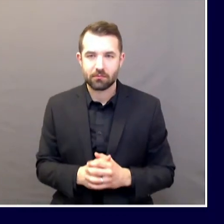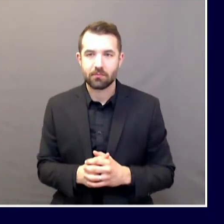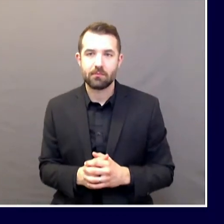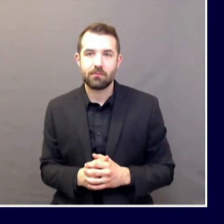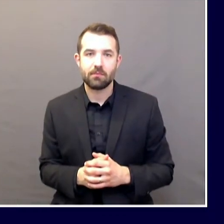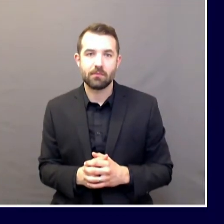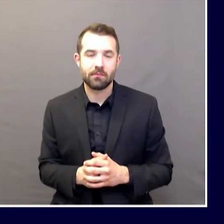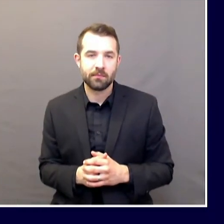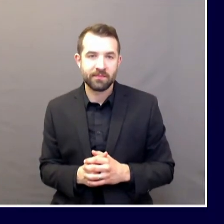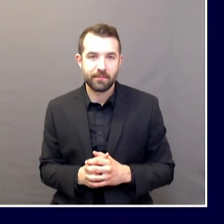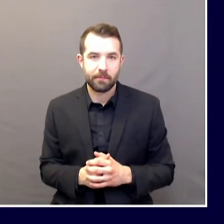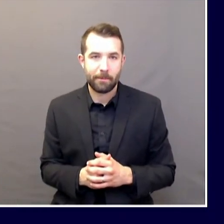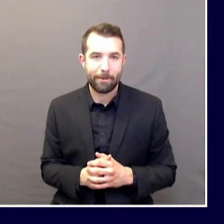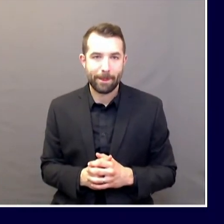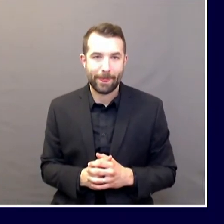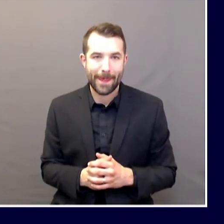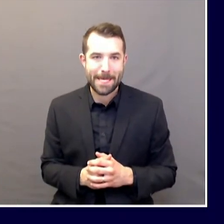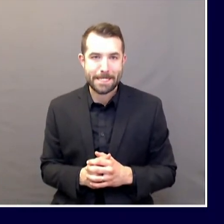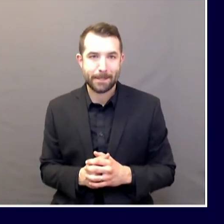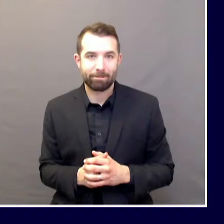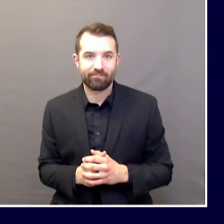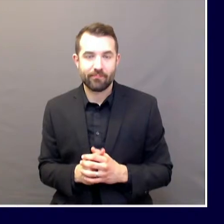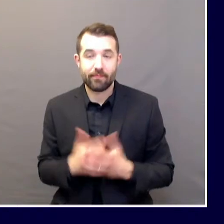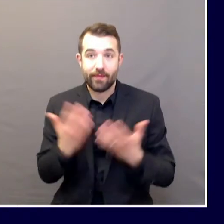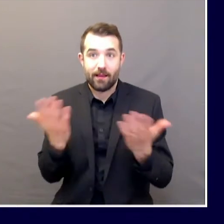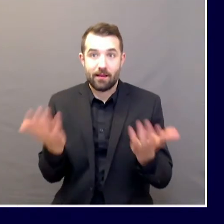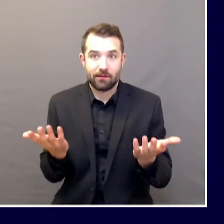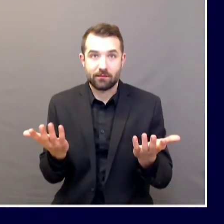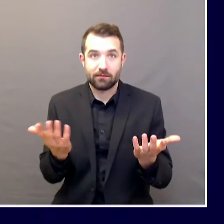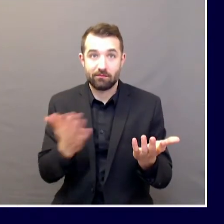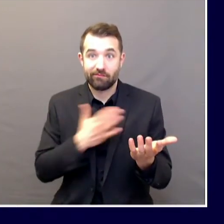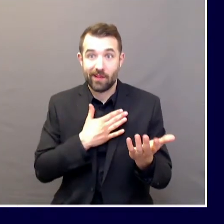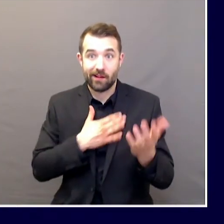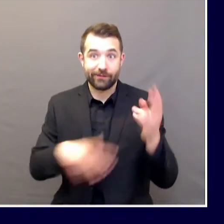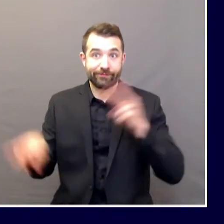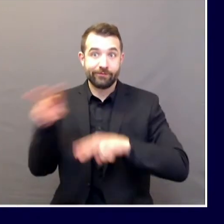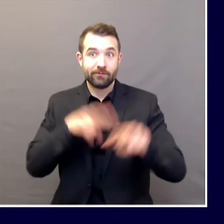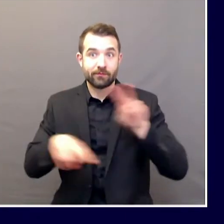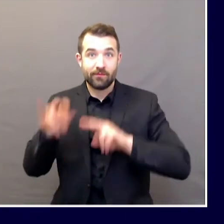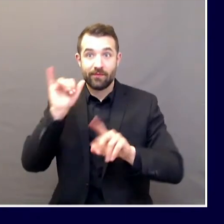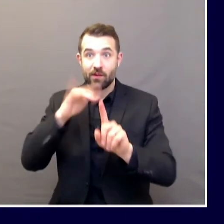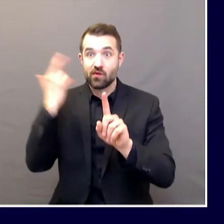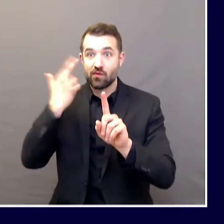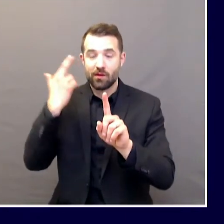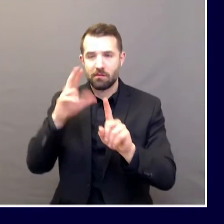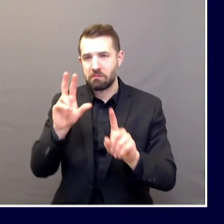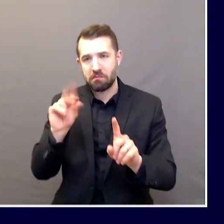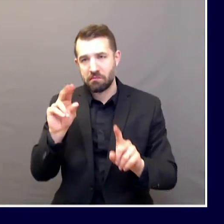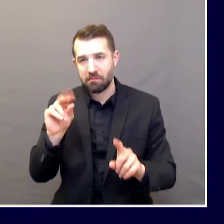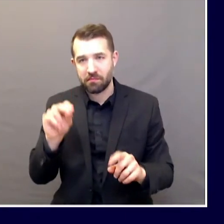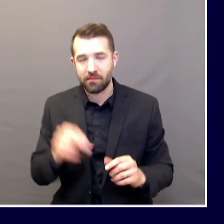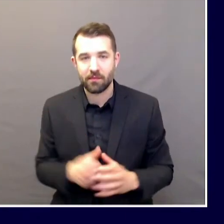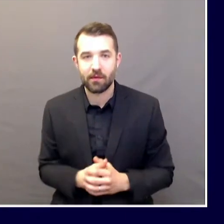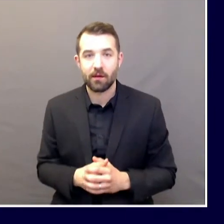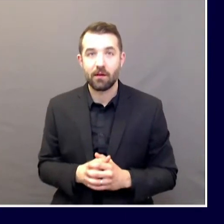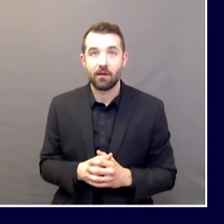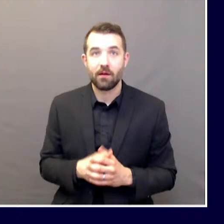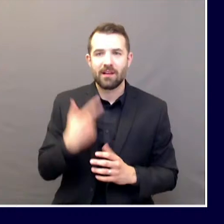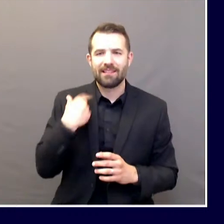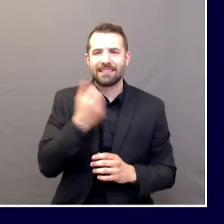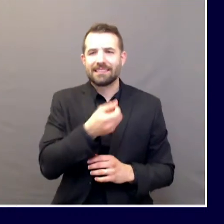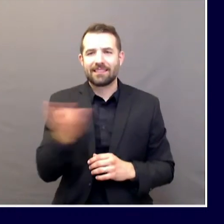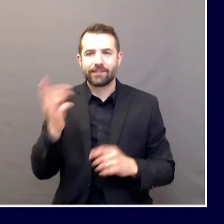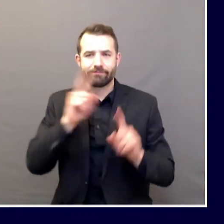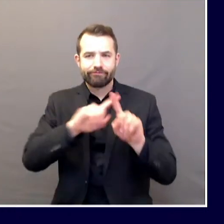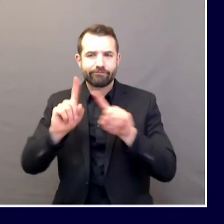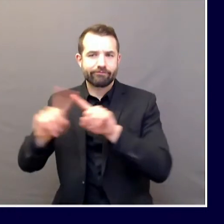Charlie, not by my lights. I think there are a number of things going on there. One of which is, although I